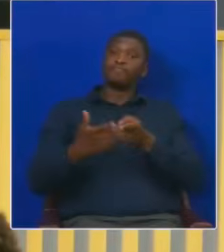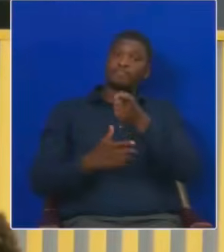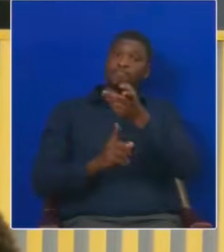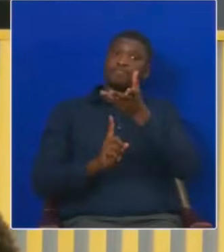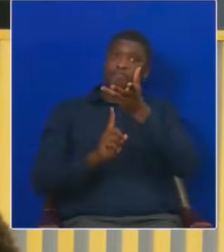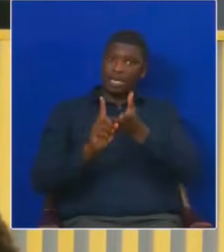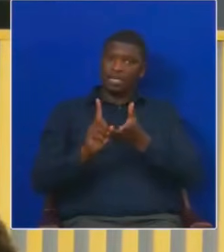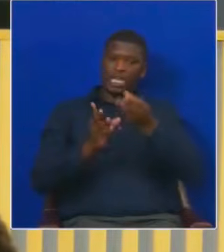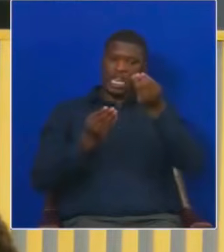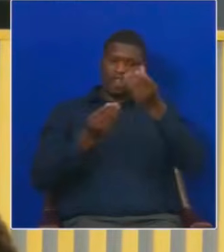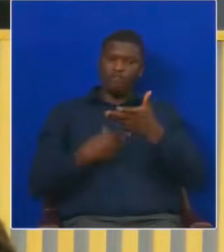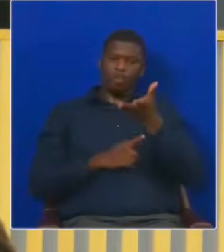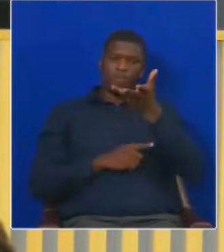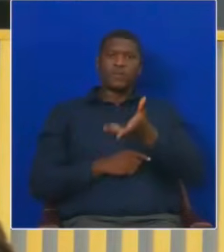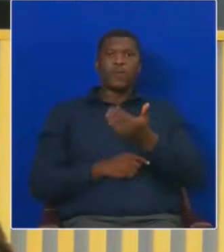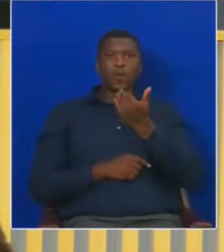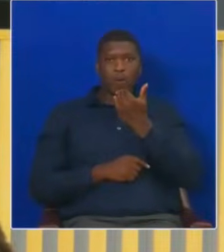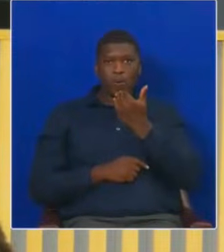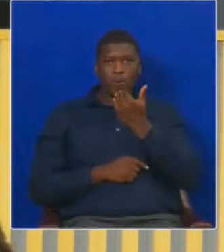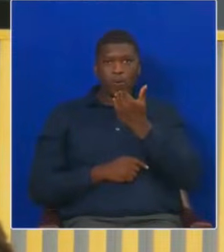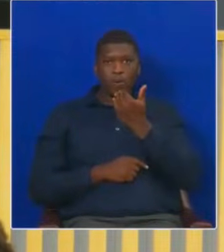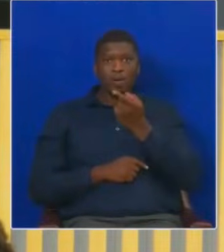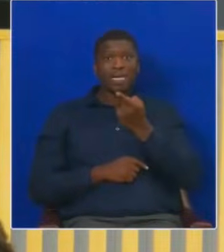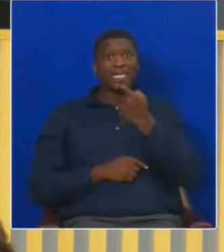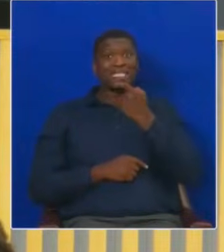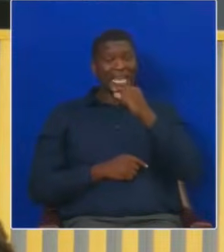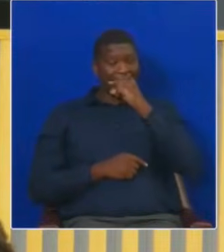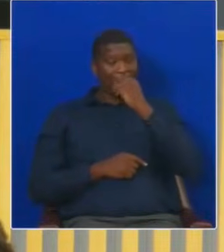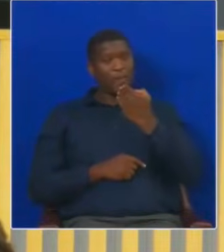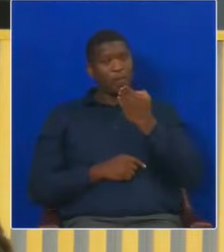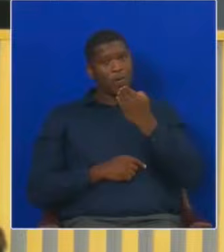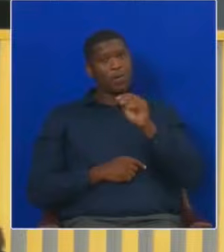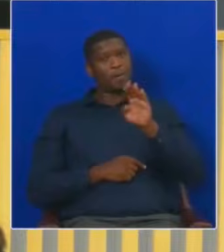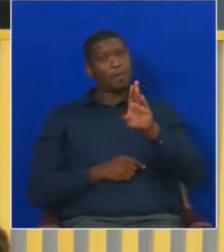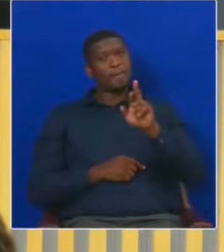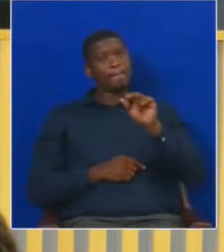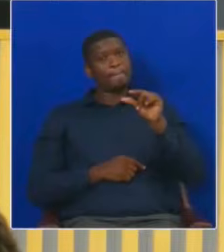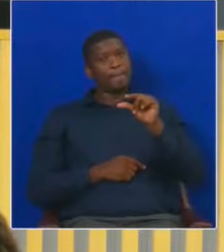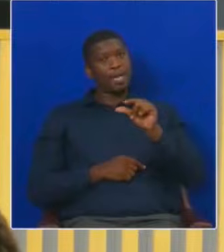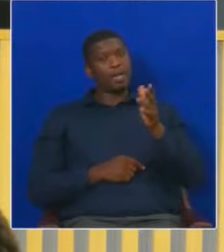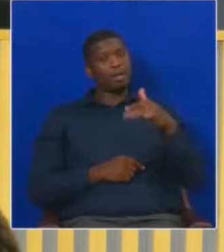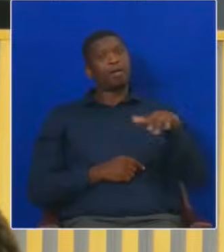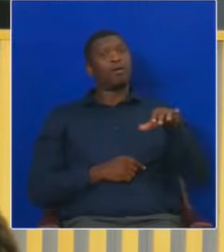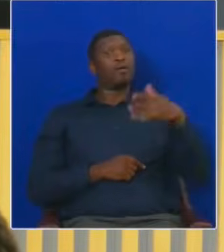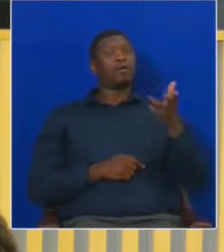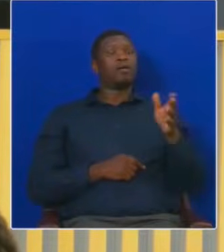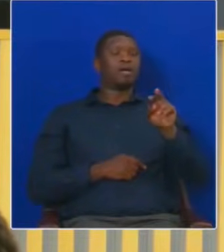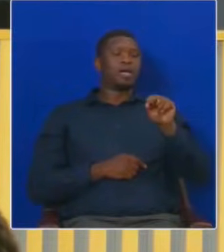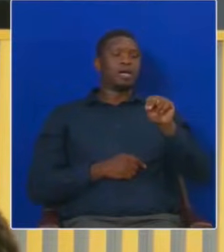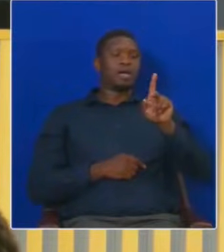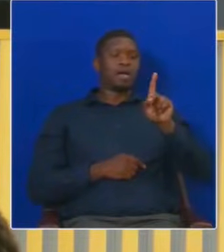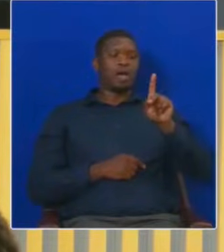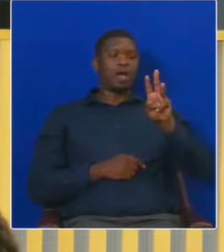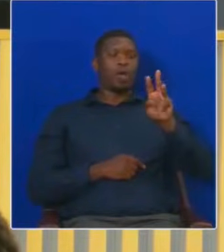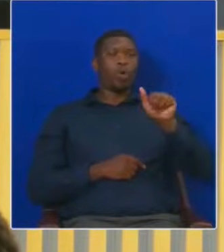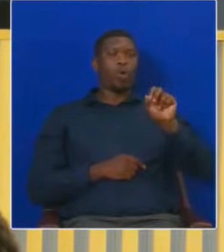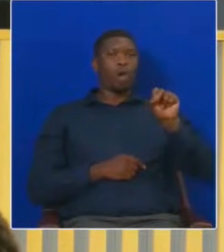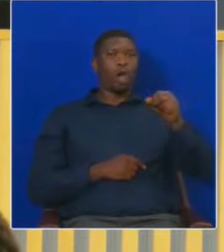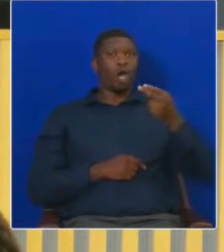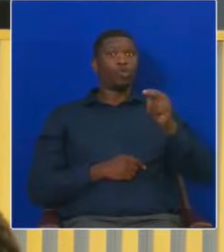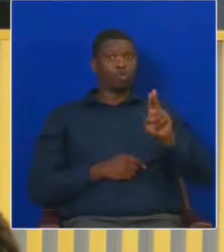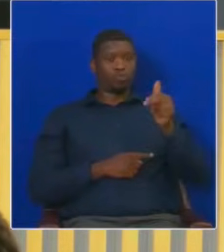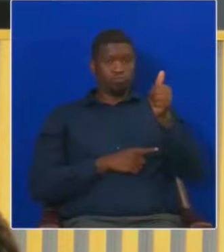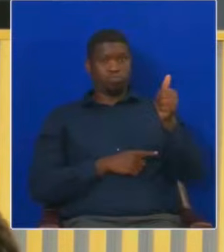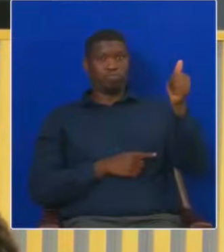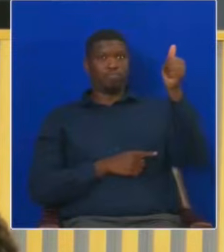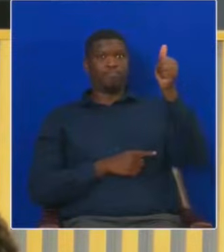as Brigadier Nkwashu, and he further informed me that he came to visit one